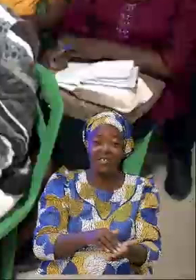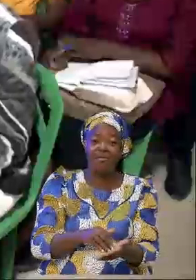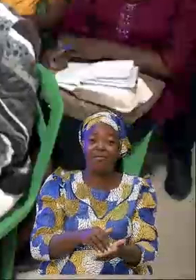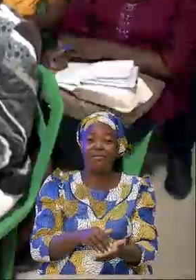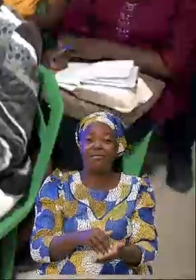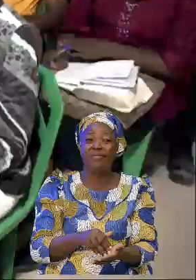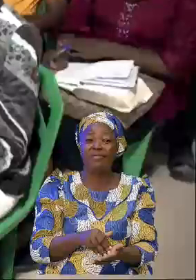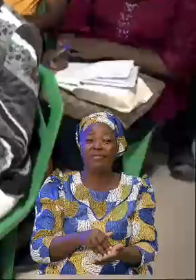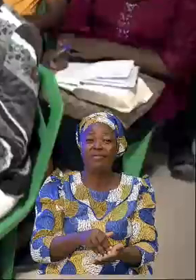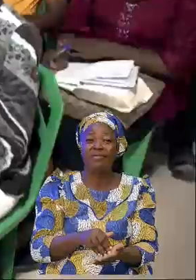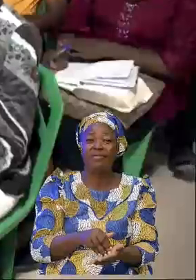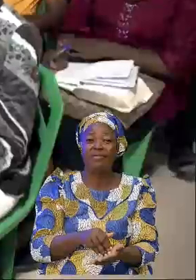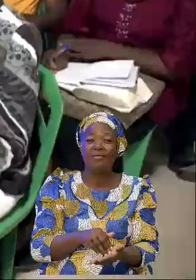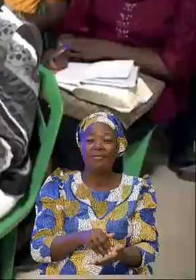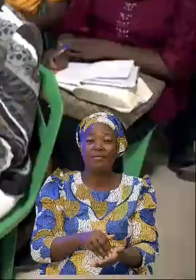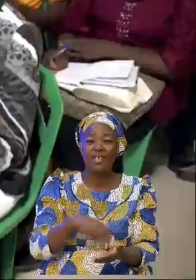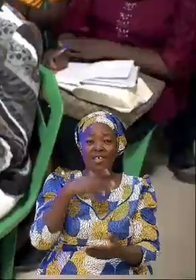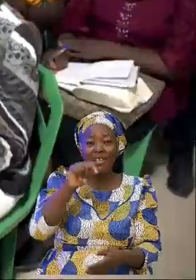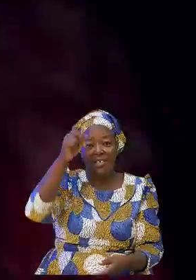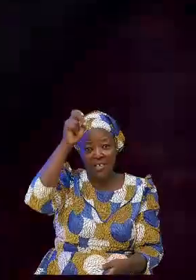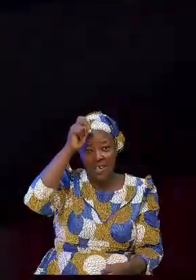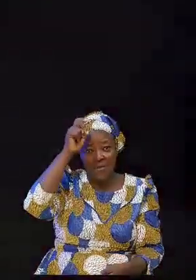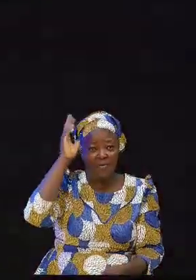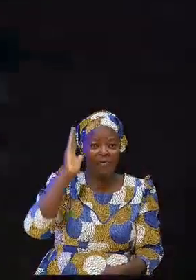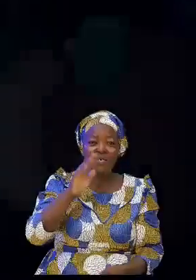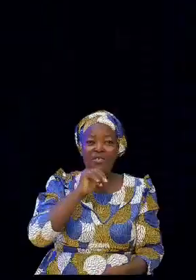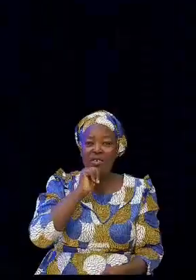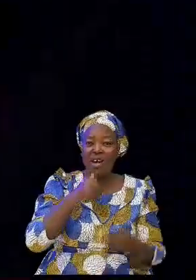again. Somebody shout, born again.